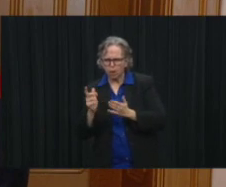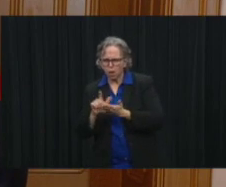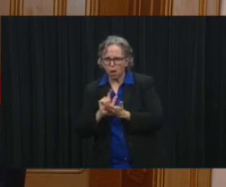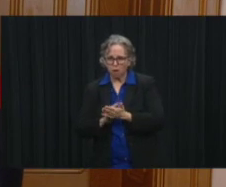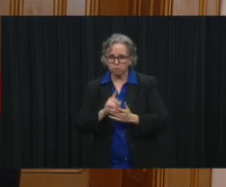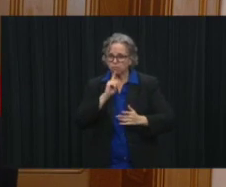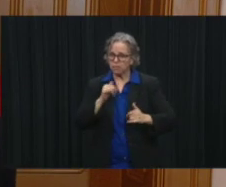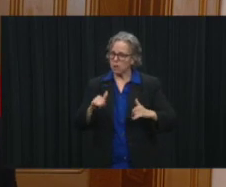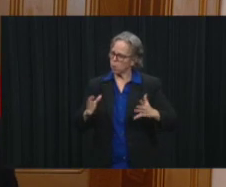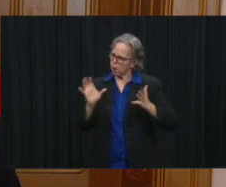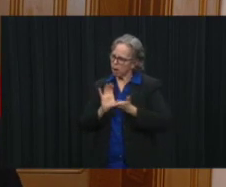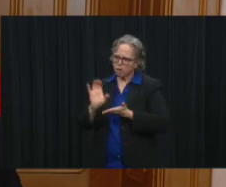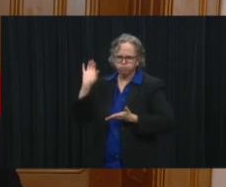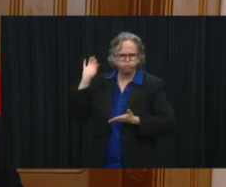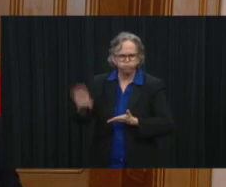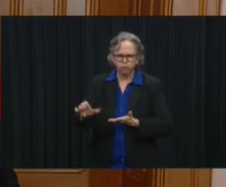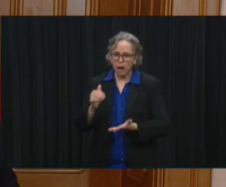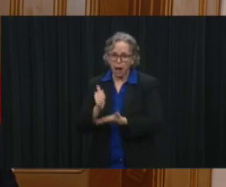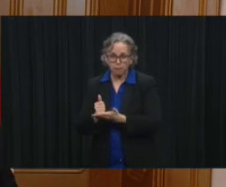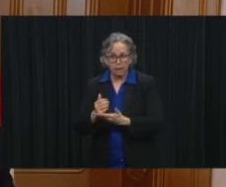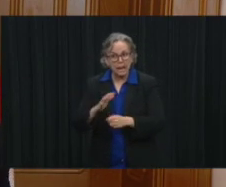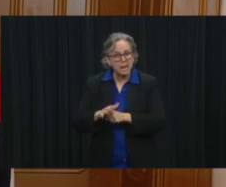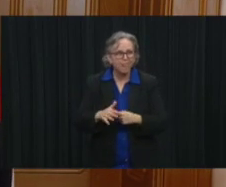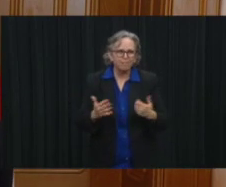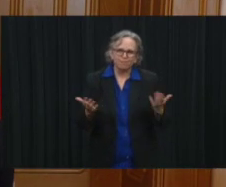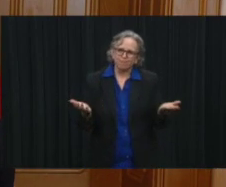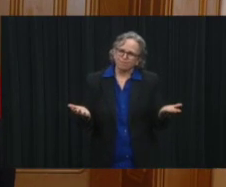It may be enough, it may not, and we may have to come back and